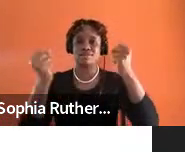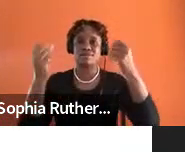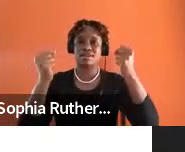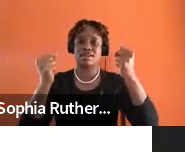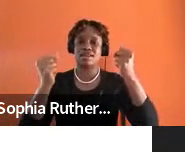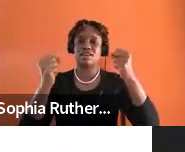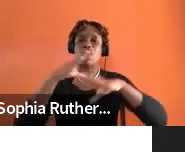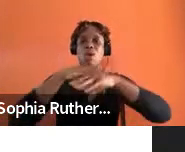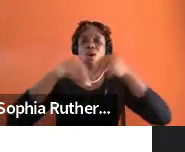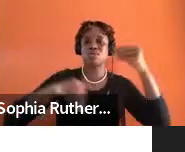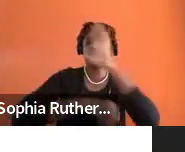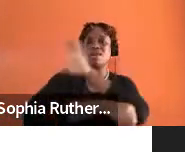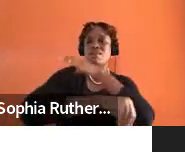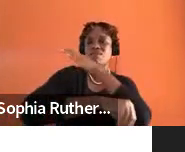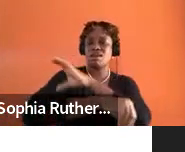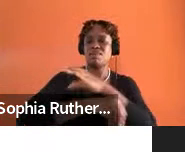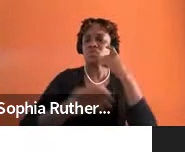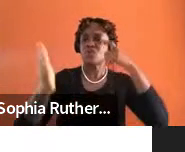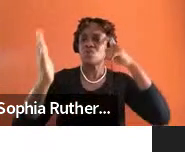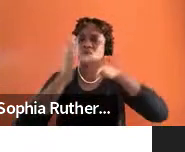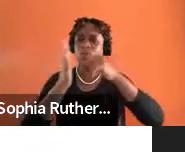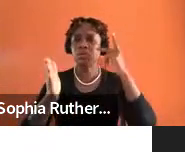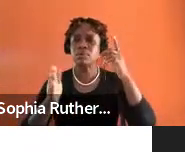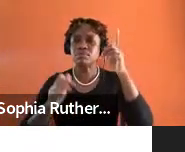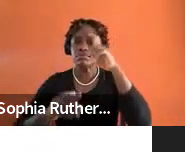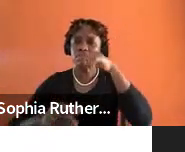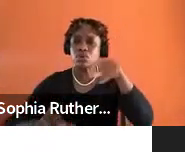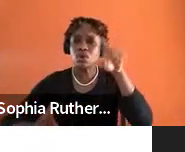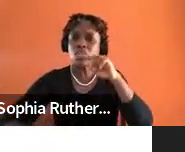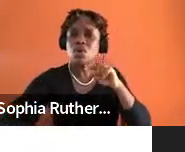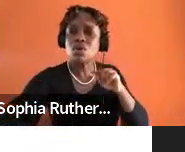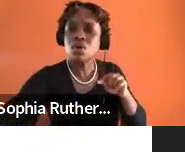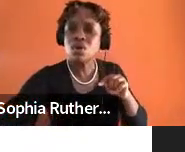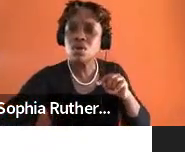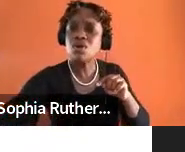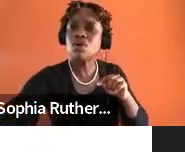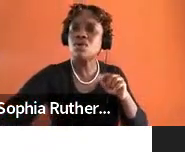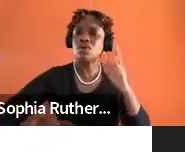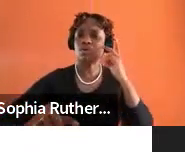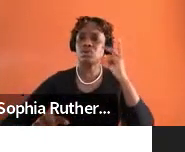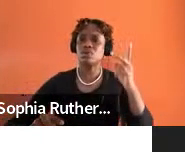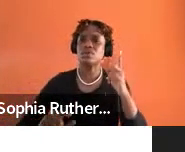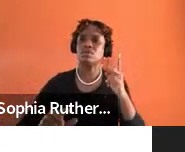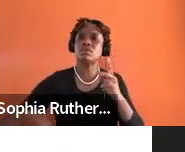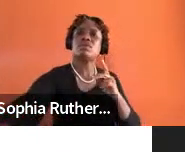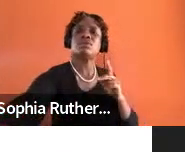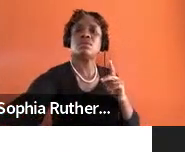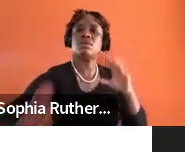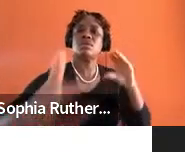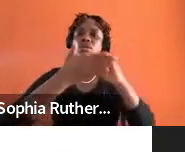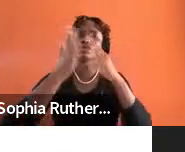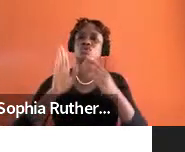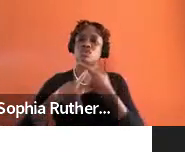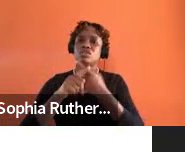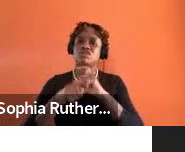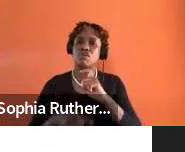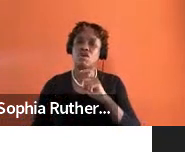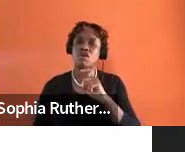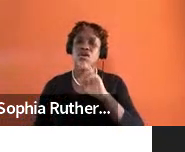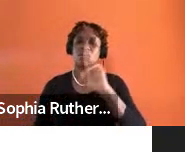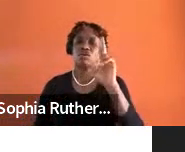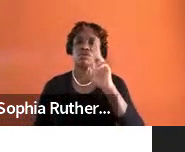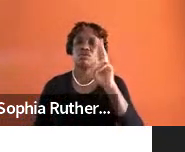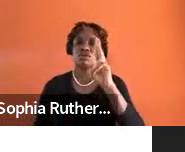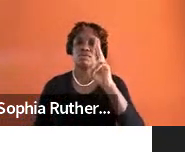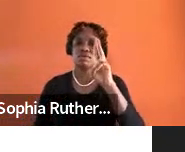to where I put a circle there, in that corner you have students from UWISON, that is the UWI School